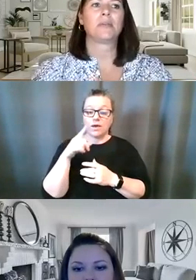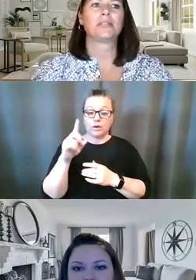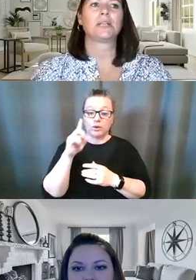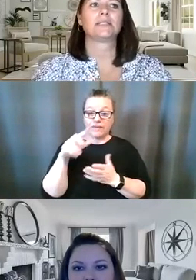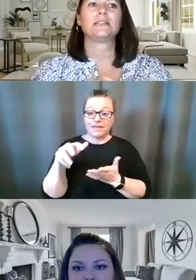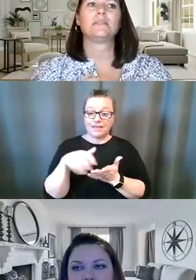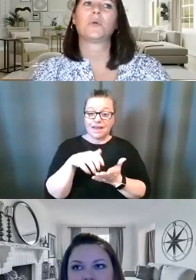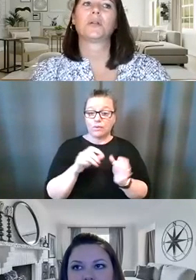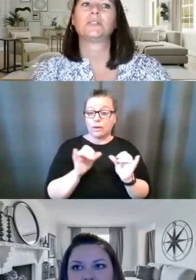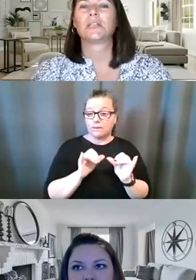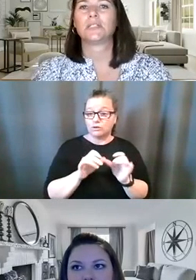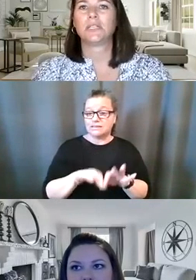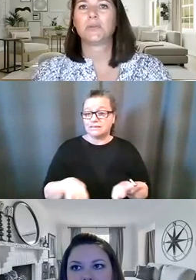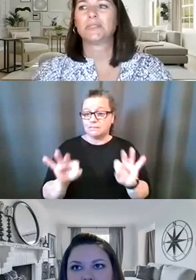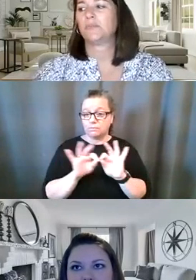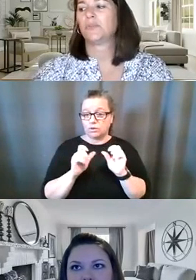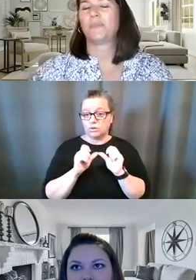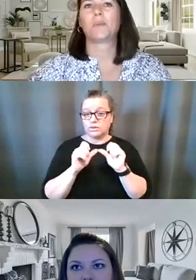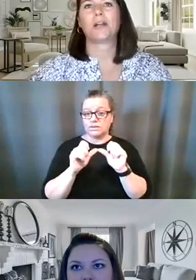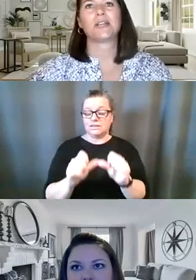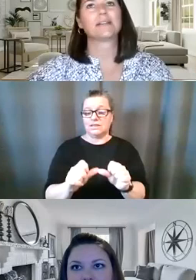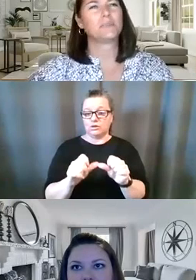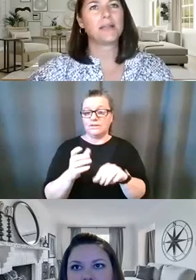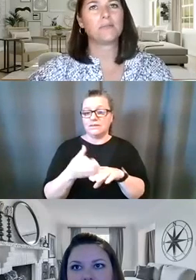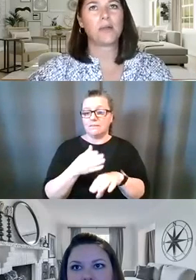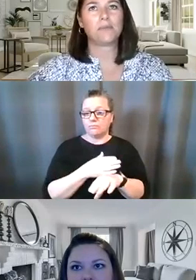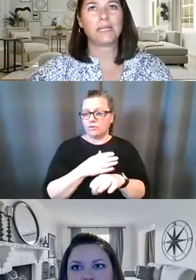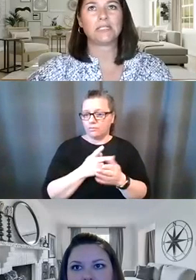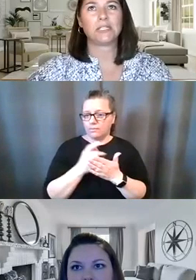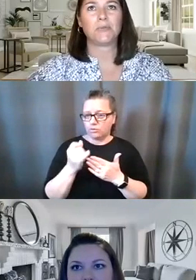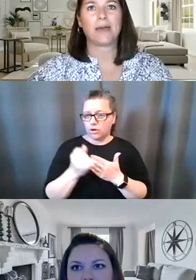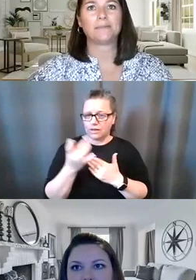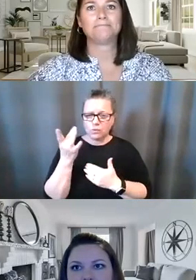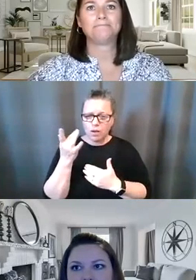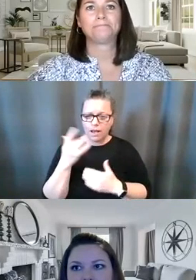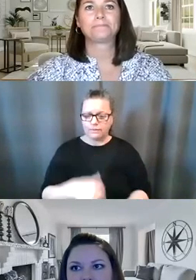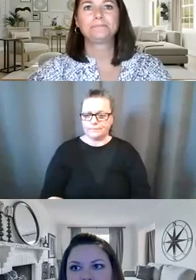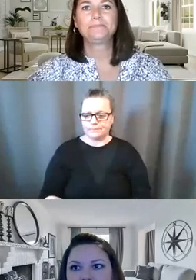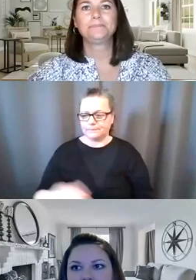gathering metrics is important to continuous improvement projects. Why do we need to do that?